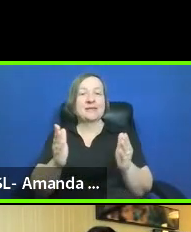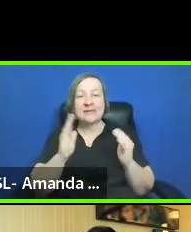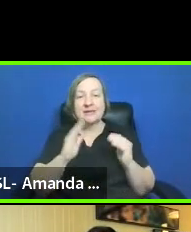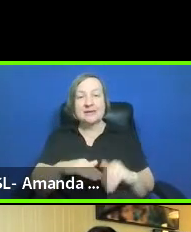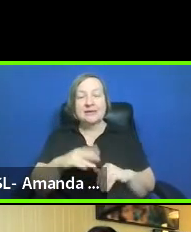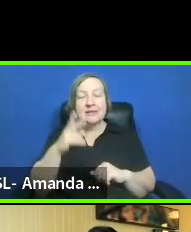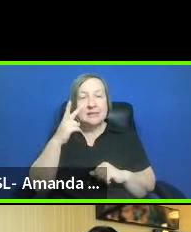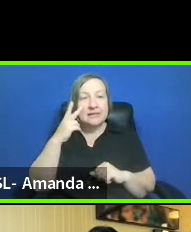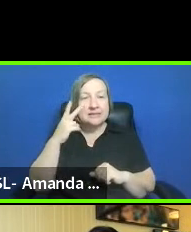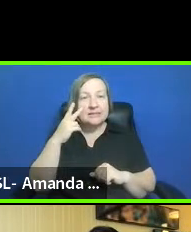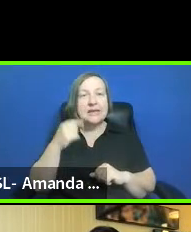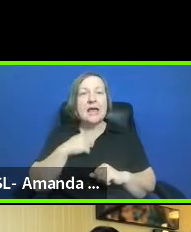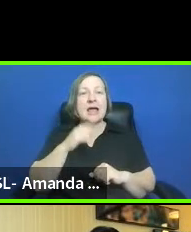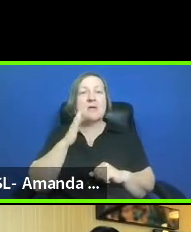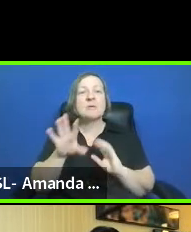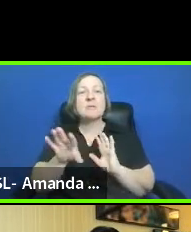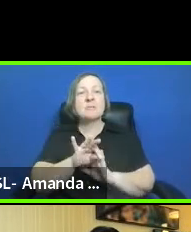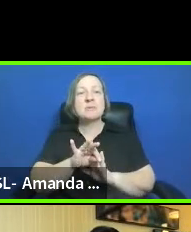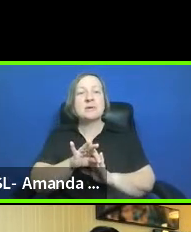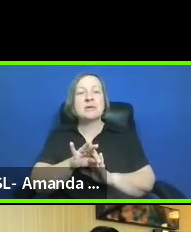Let's see, I will pick,